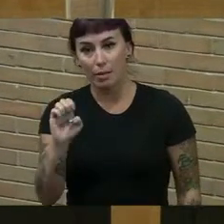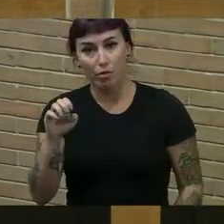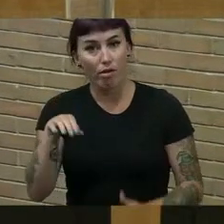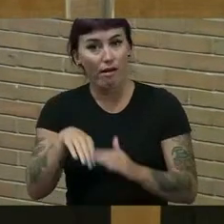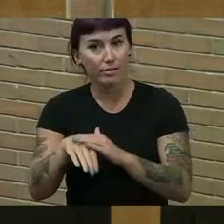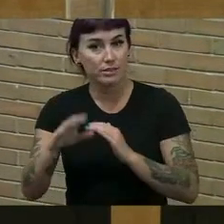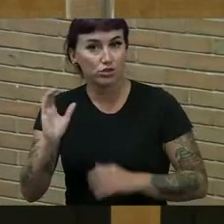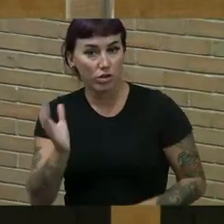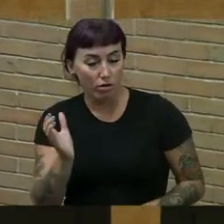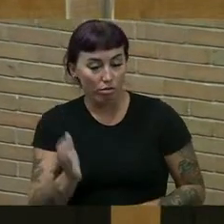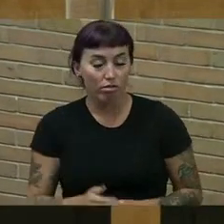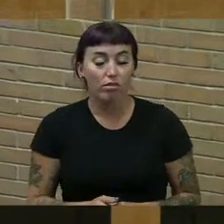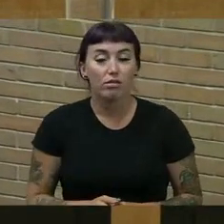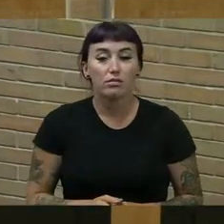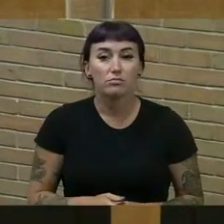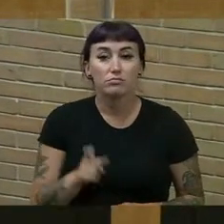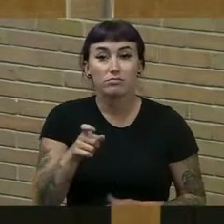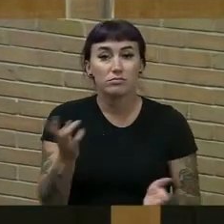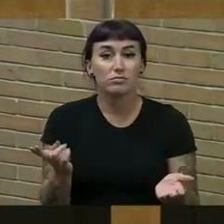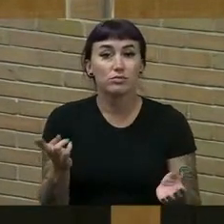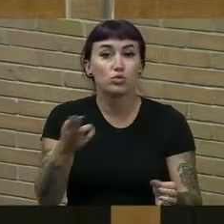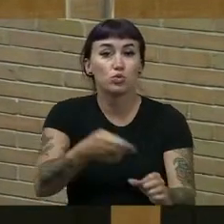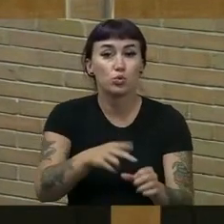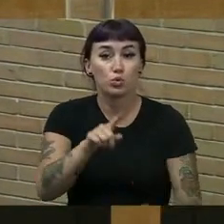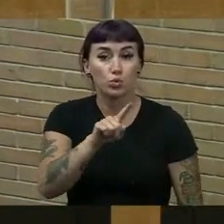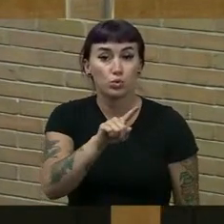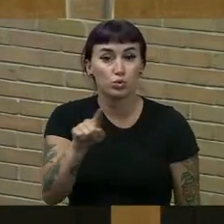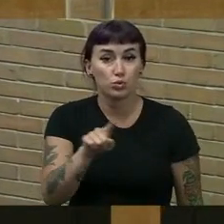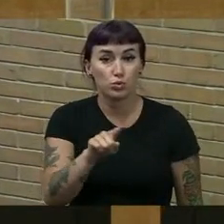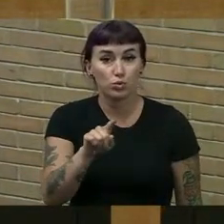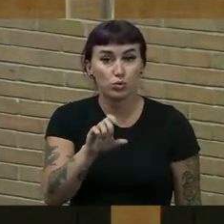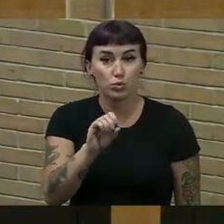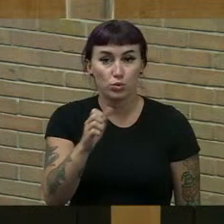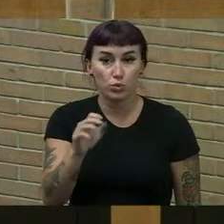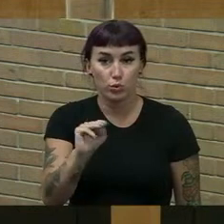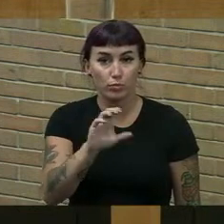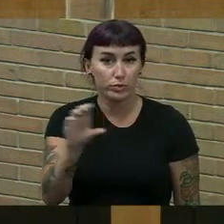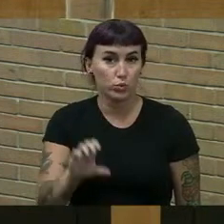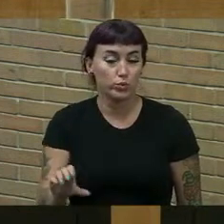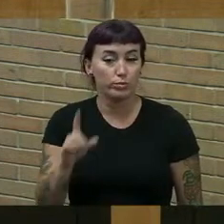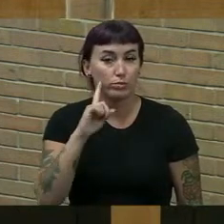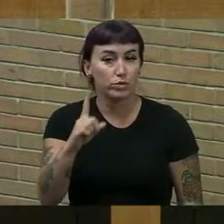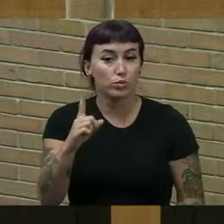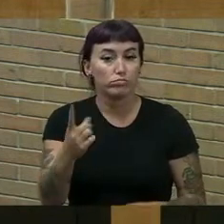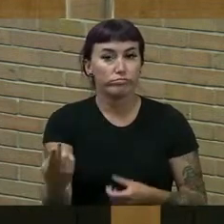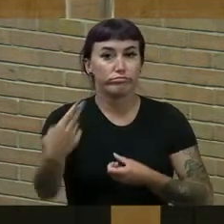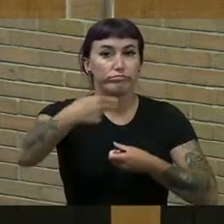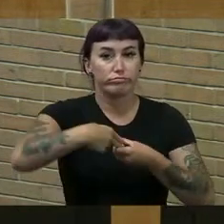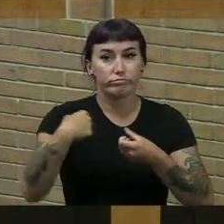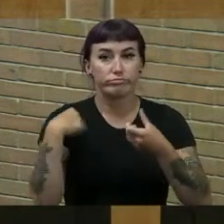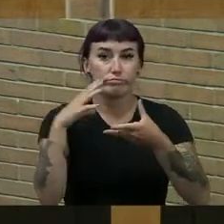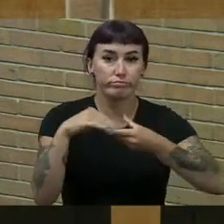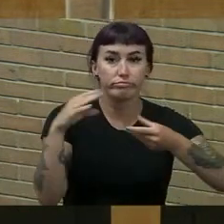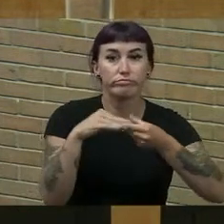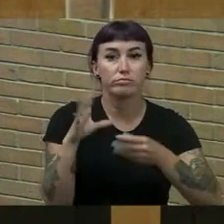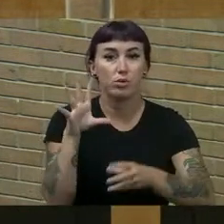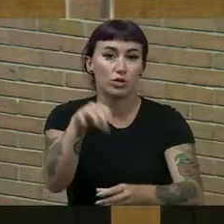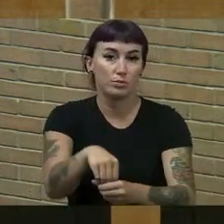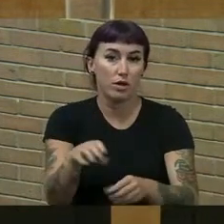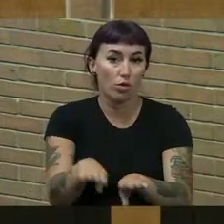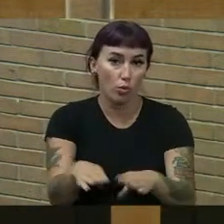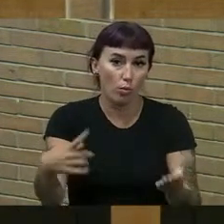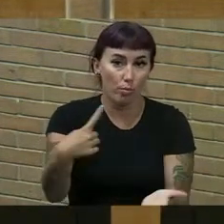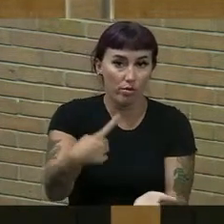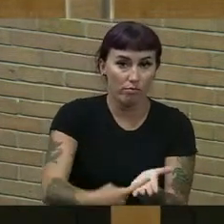access channel, you'll have to log into Zoom in order to speak and participate in the open forum tonight or